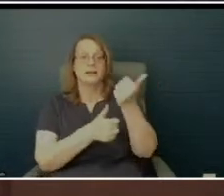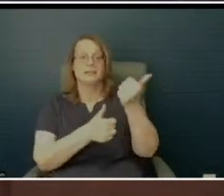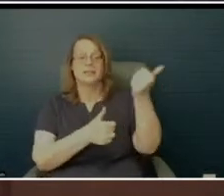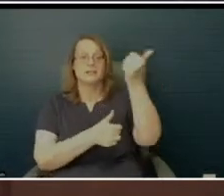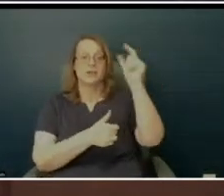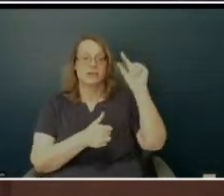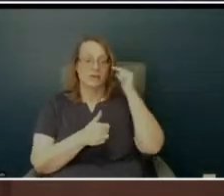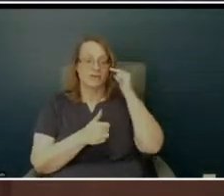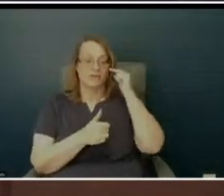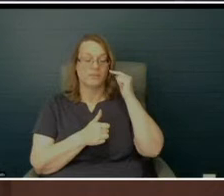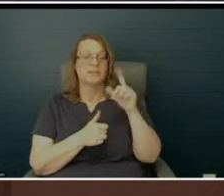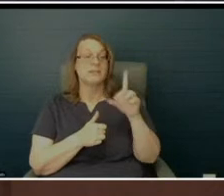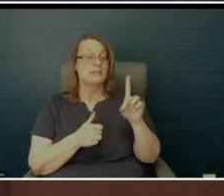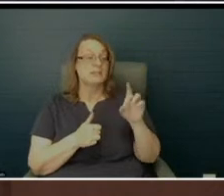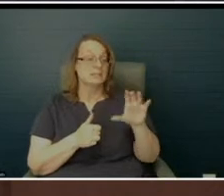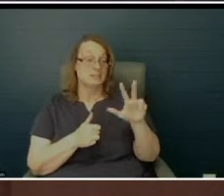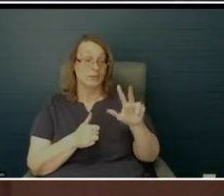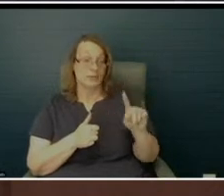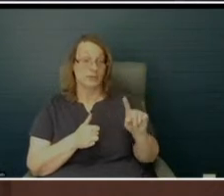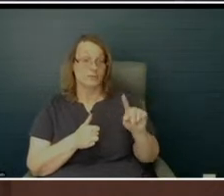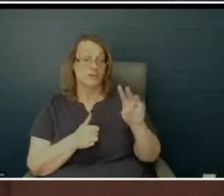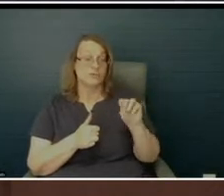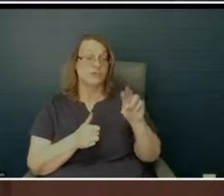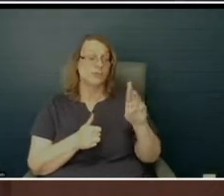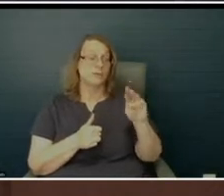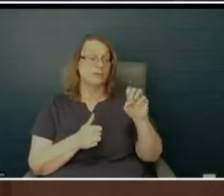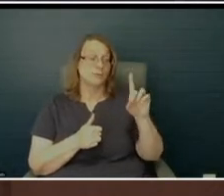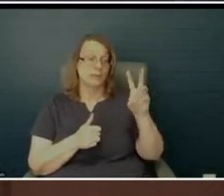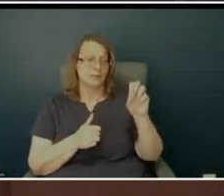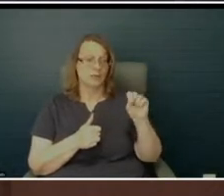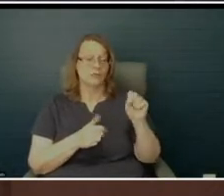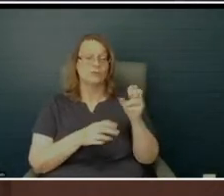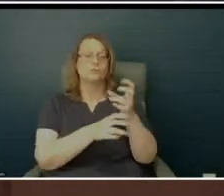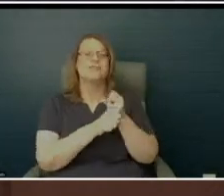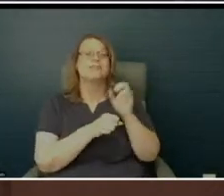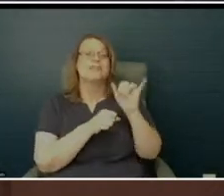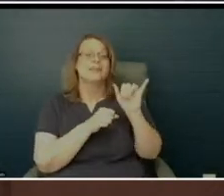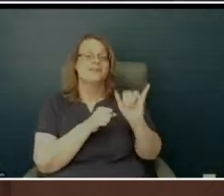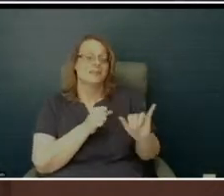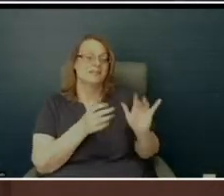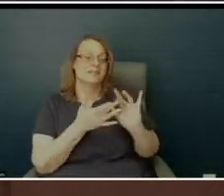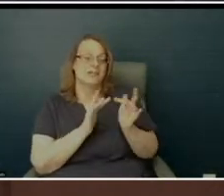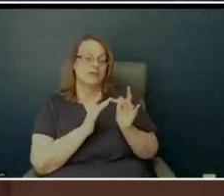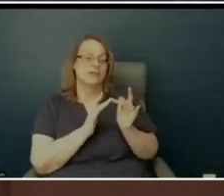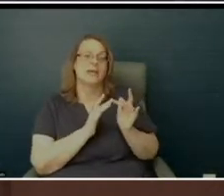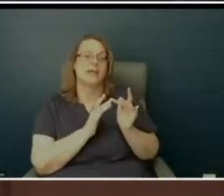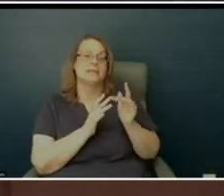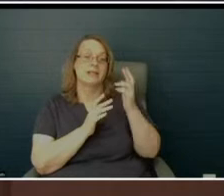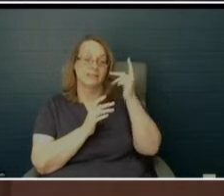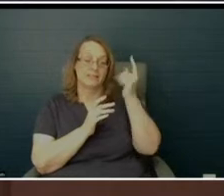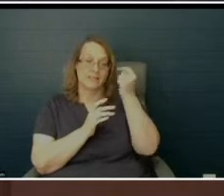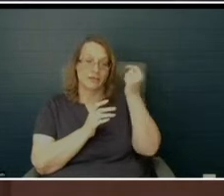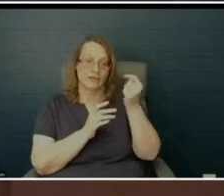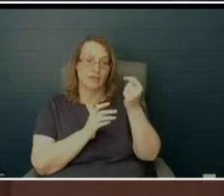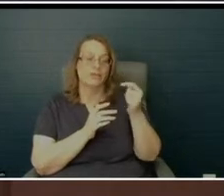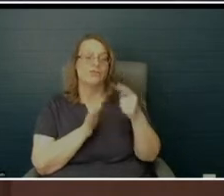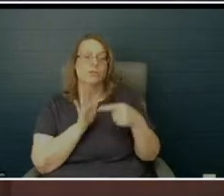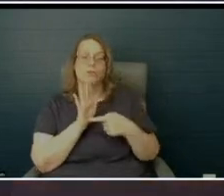On December 31st, Mr. Meadows received this internet conspiracy theory from Representative Perry.